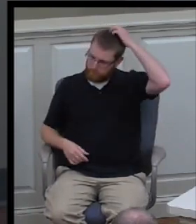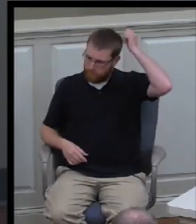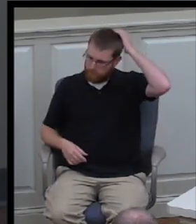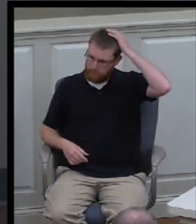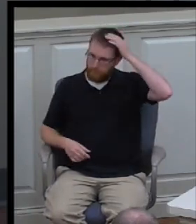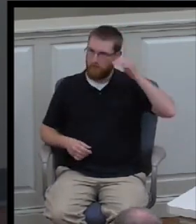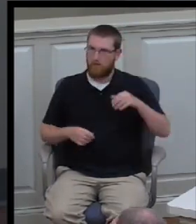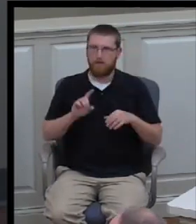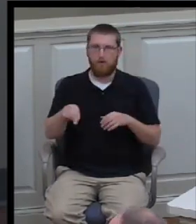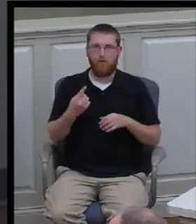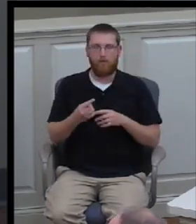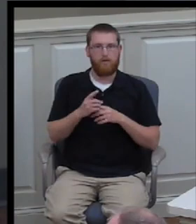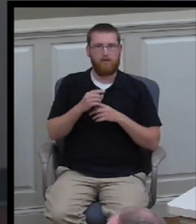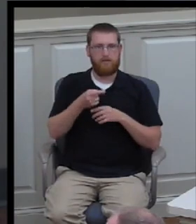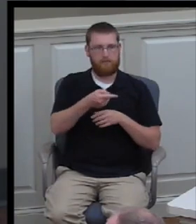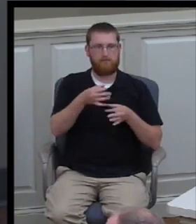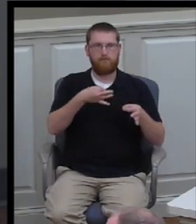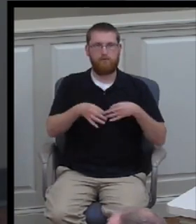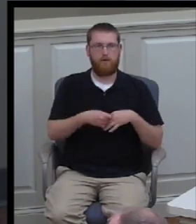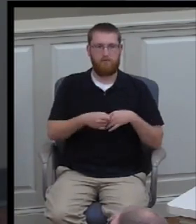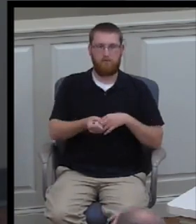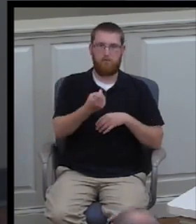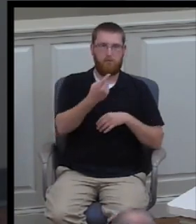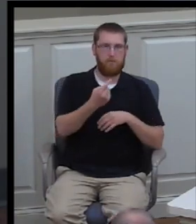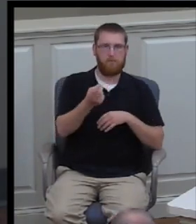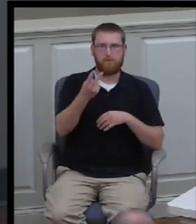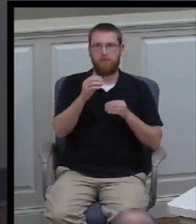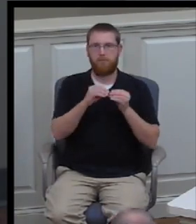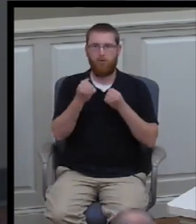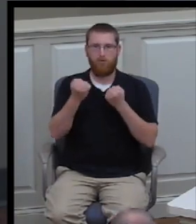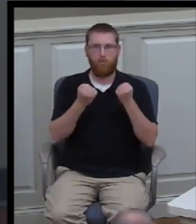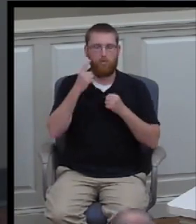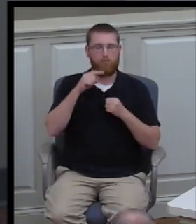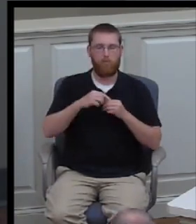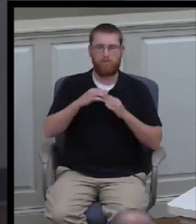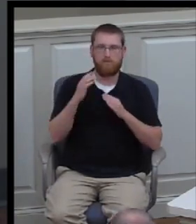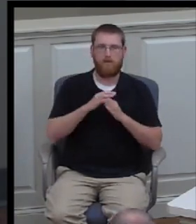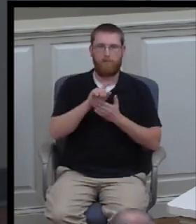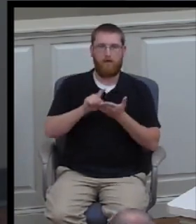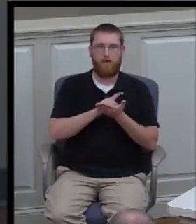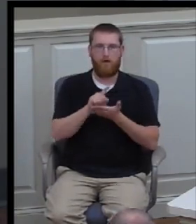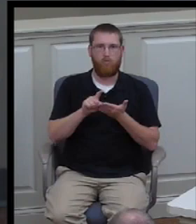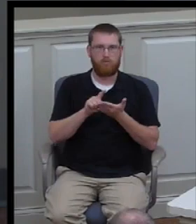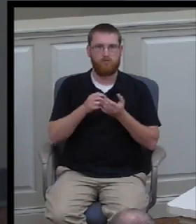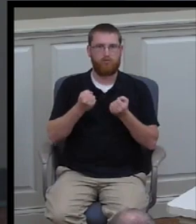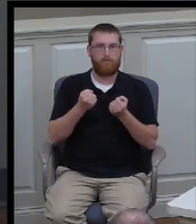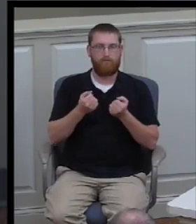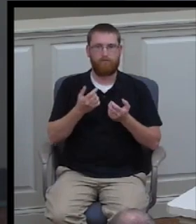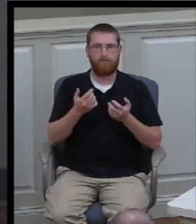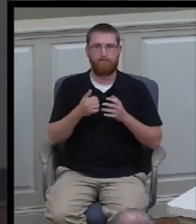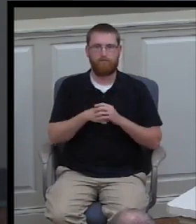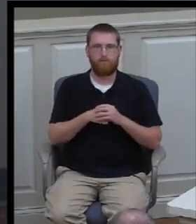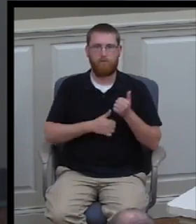Just as he described, just possibly 1 or 2 more cars in the peak hour scenario that would occur. But most of the